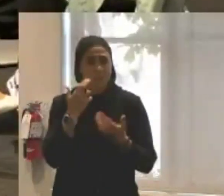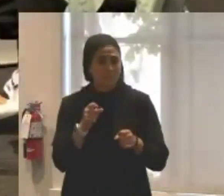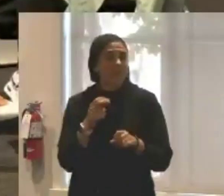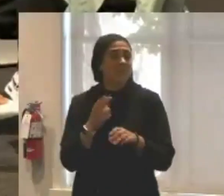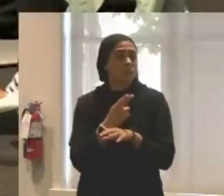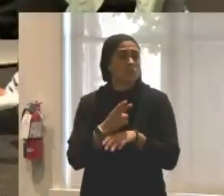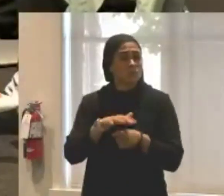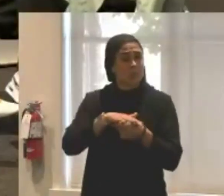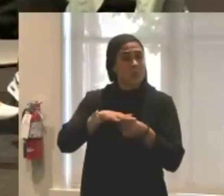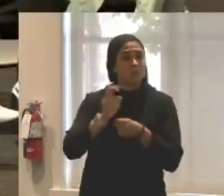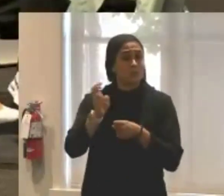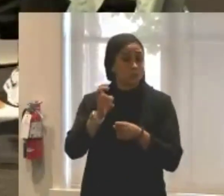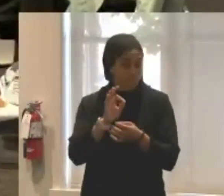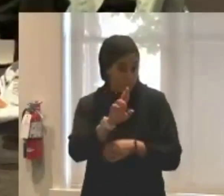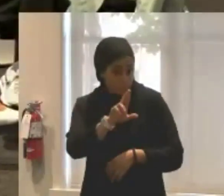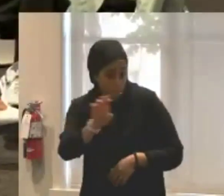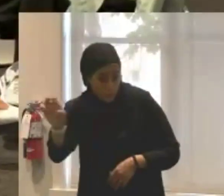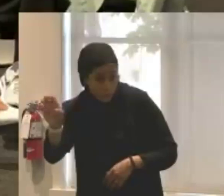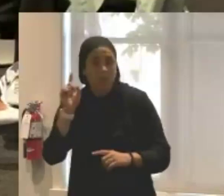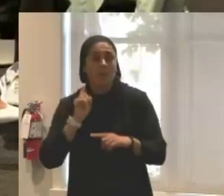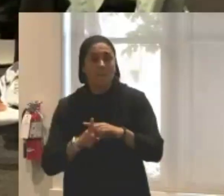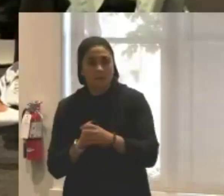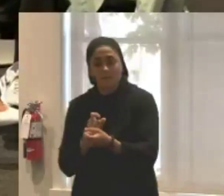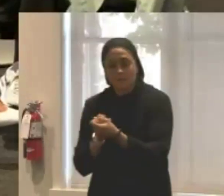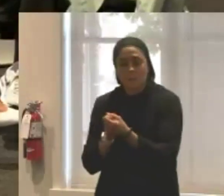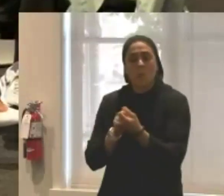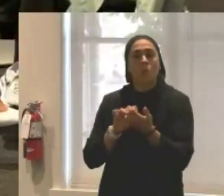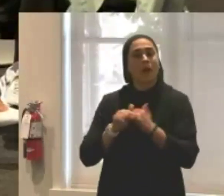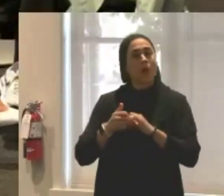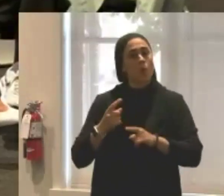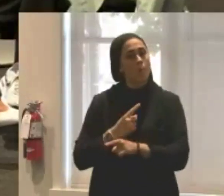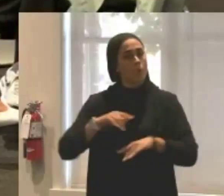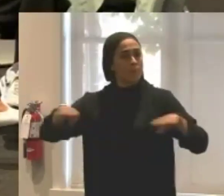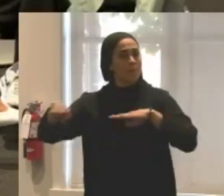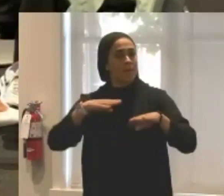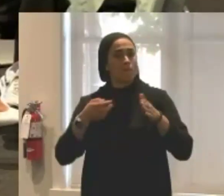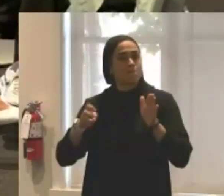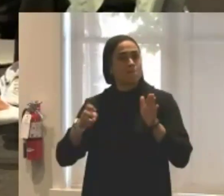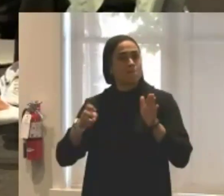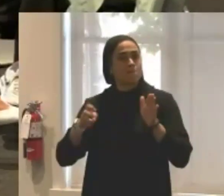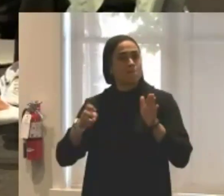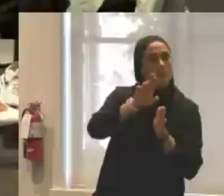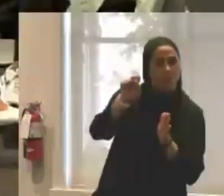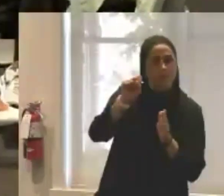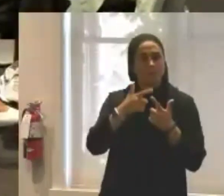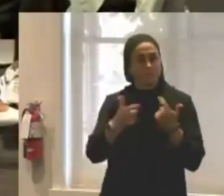free, but also support them on social behavior and practice while using transit. How many of us knew? I mean, I came as a refugee,